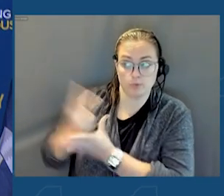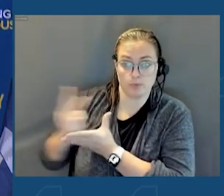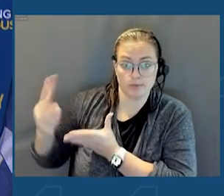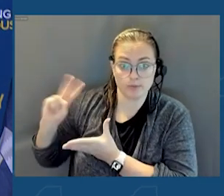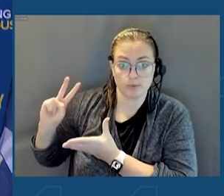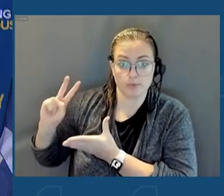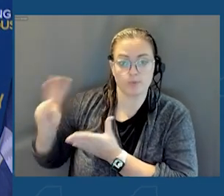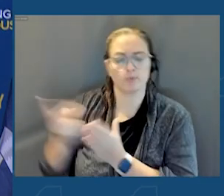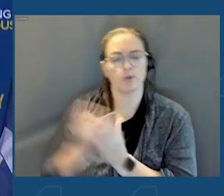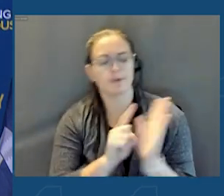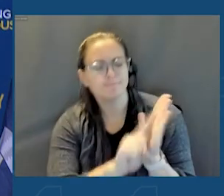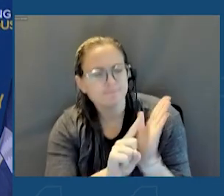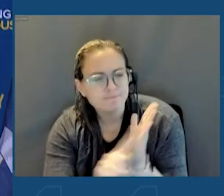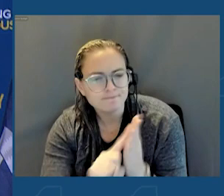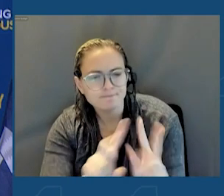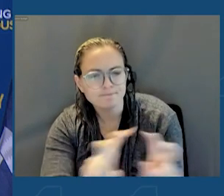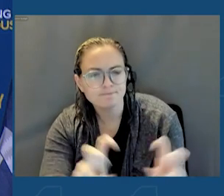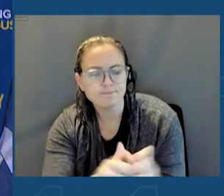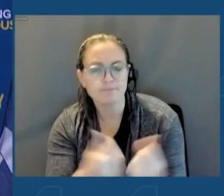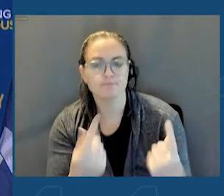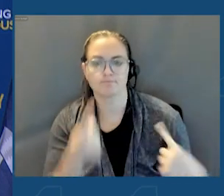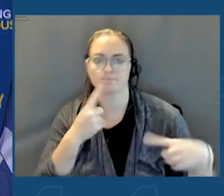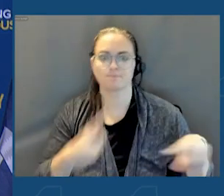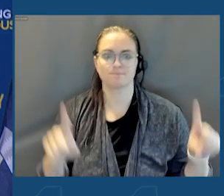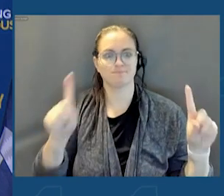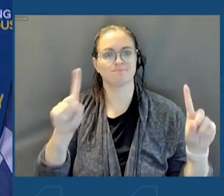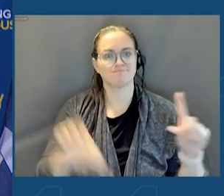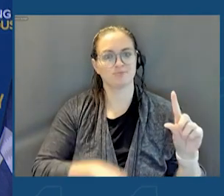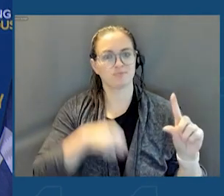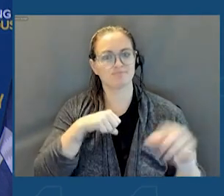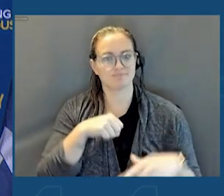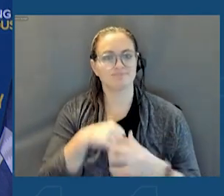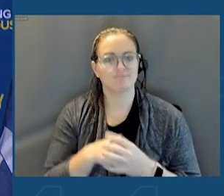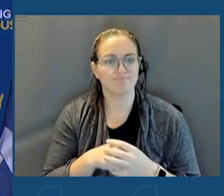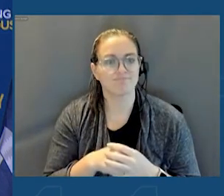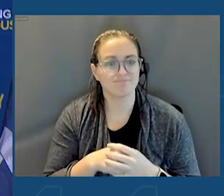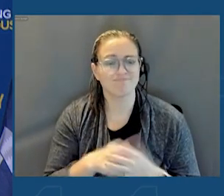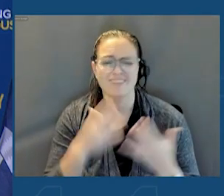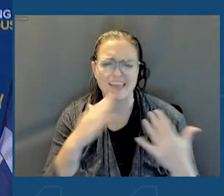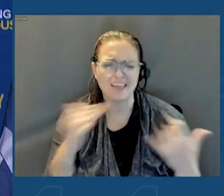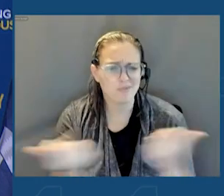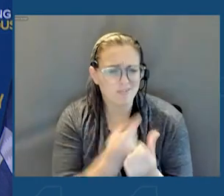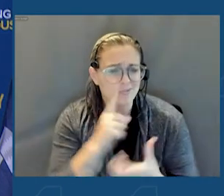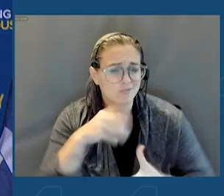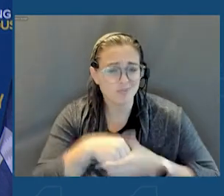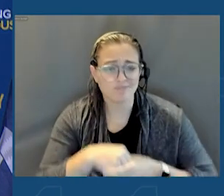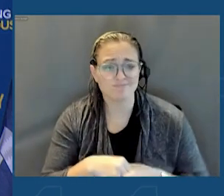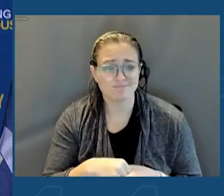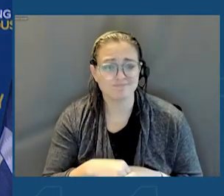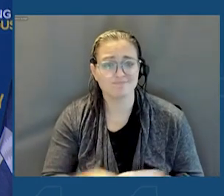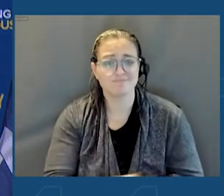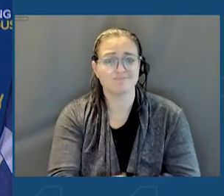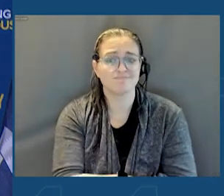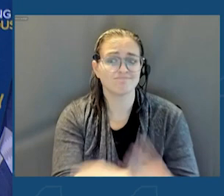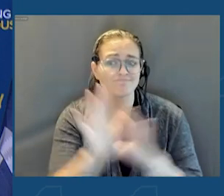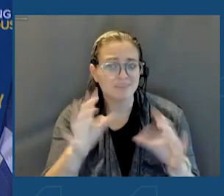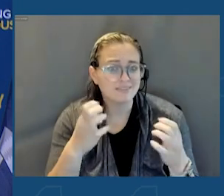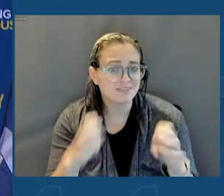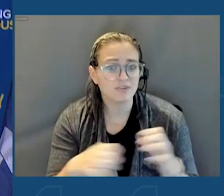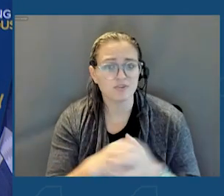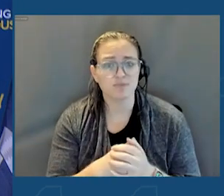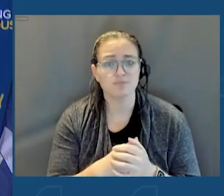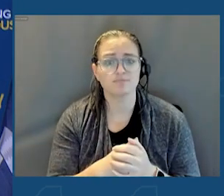inspections, and today I'm proud to announce the results so far, and thank you, everyone who had a role in this extraordinary effort that